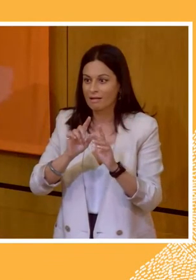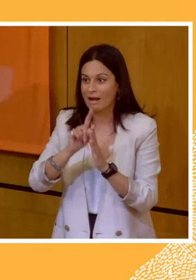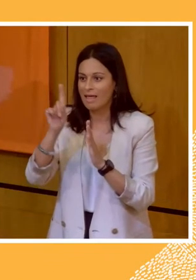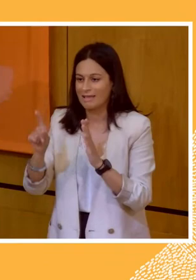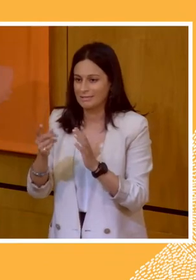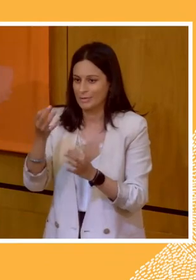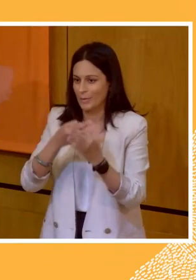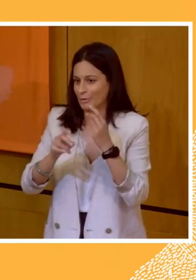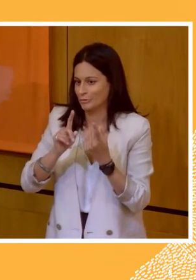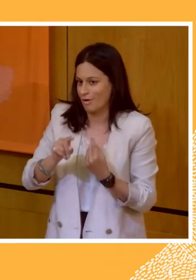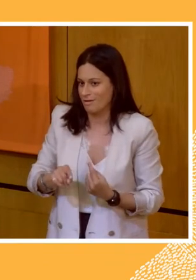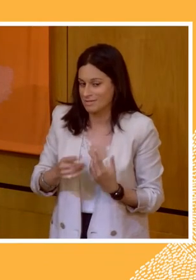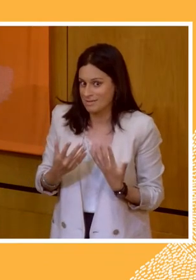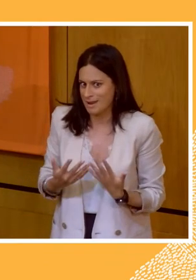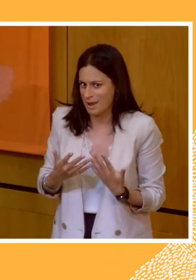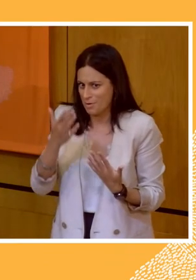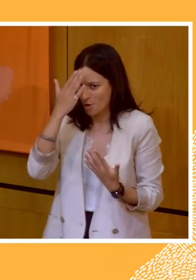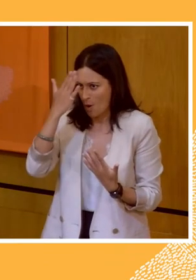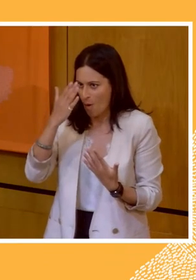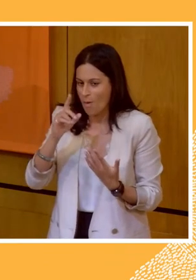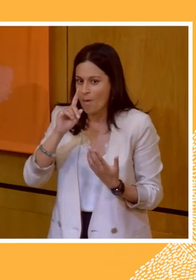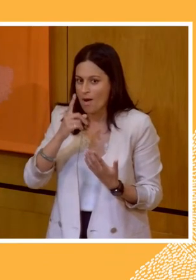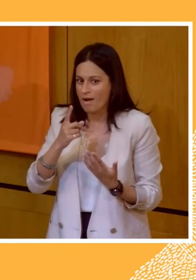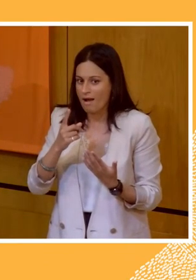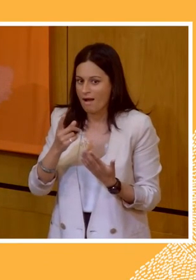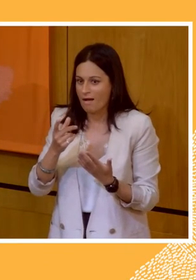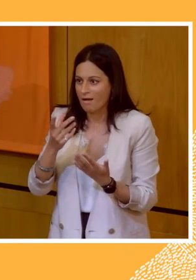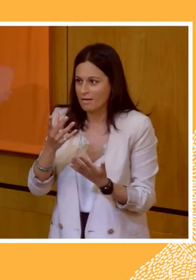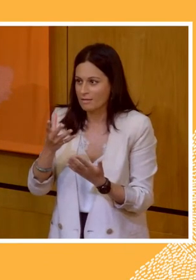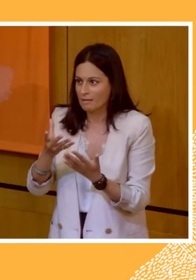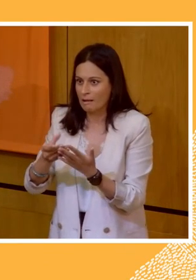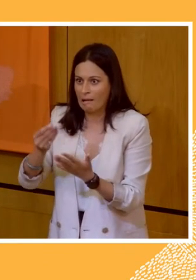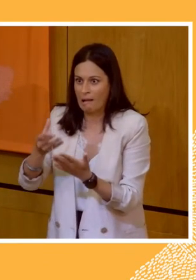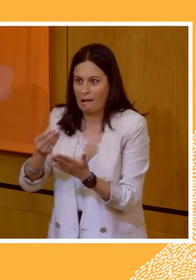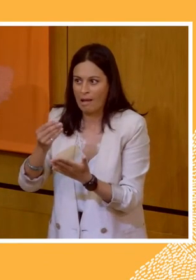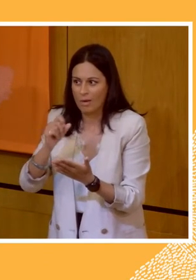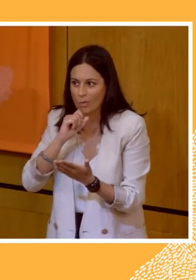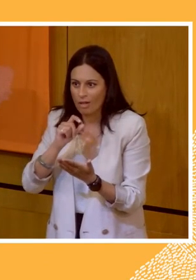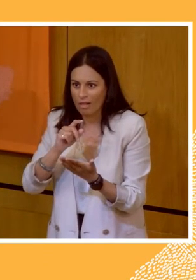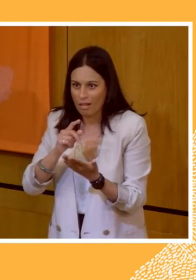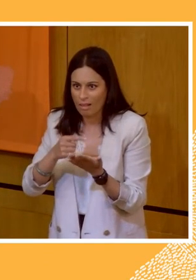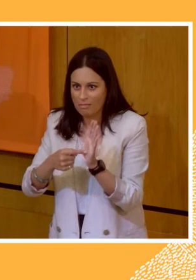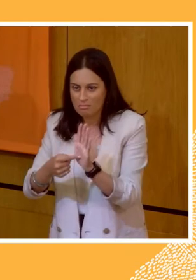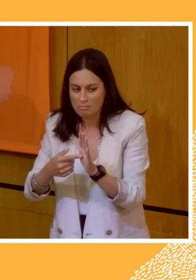But now that we know that we can play some of the audios, you'll hear more.